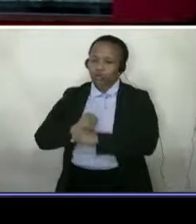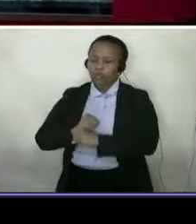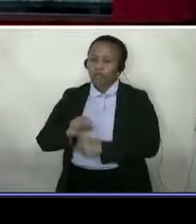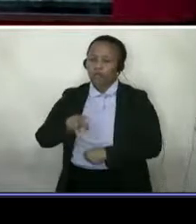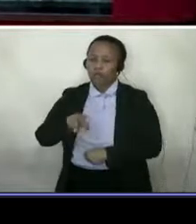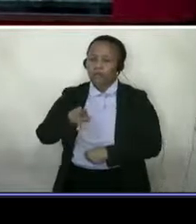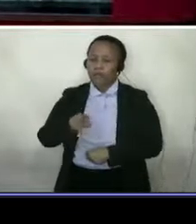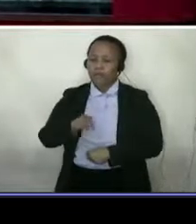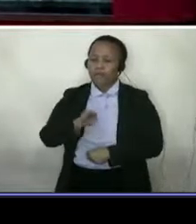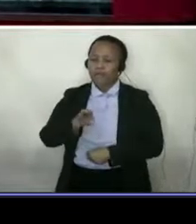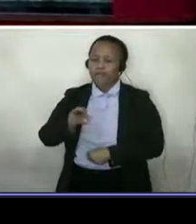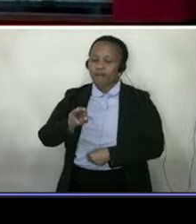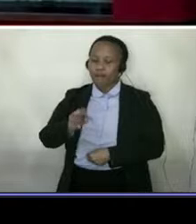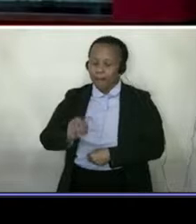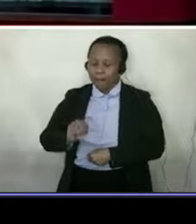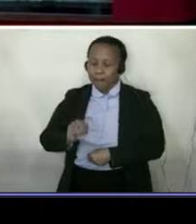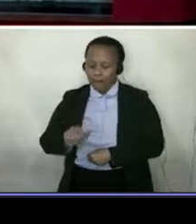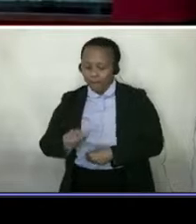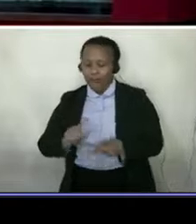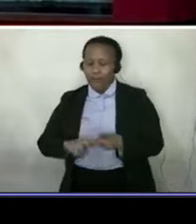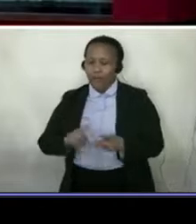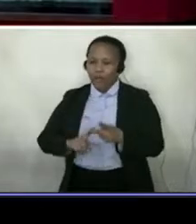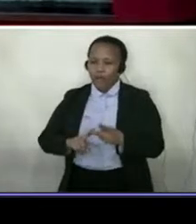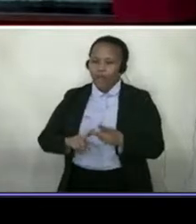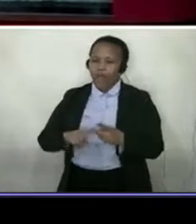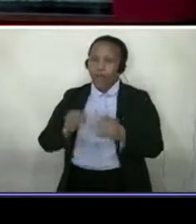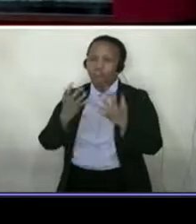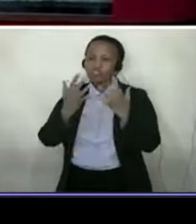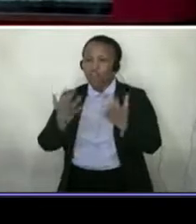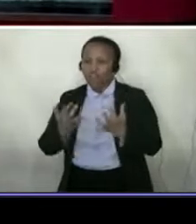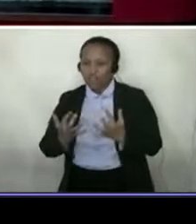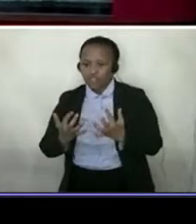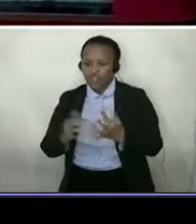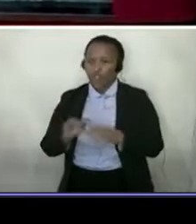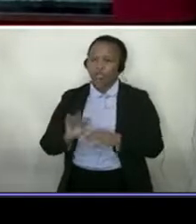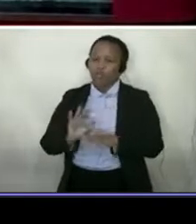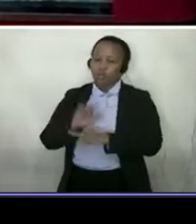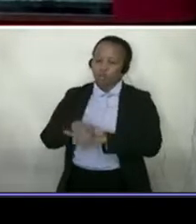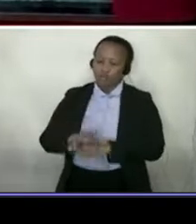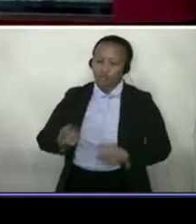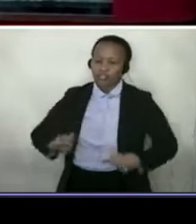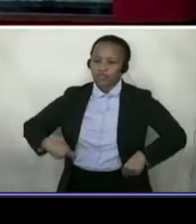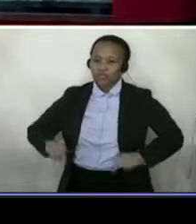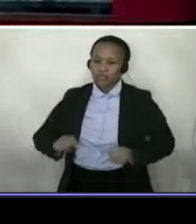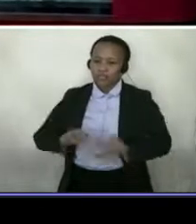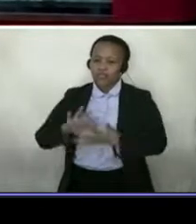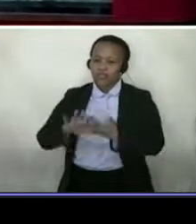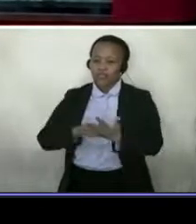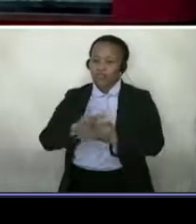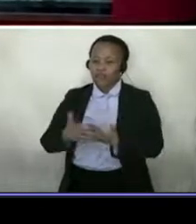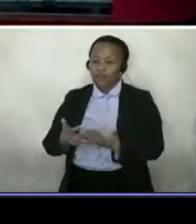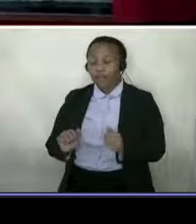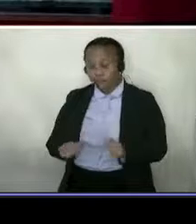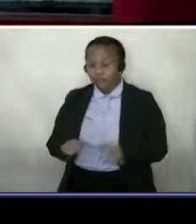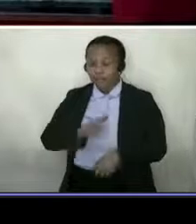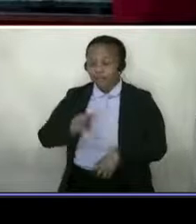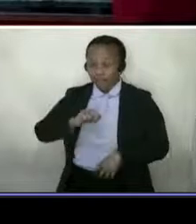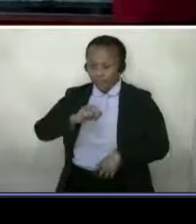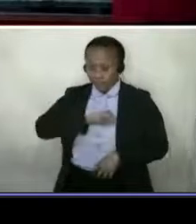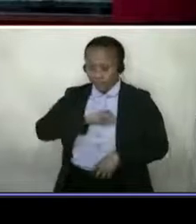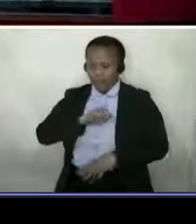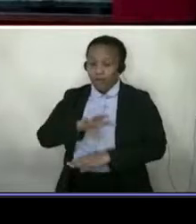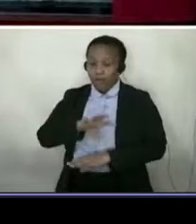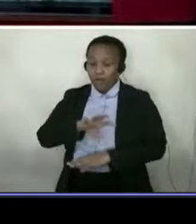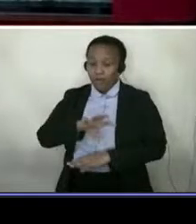the National Treasury irregular expenditure framework. Yet the province of KwaZulu-Natal